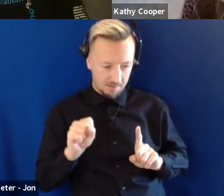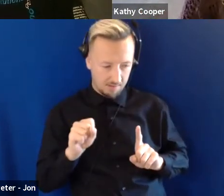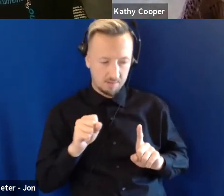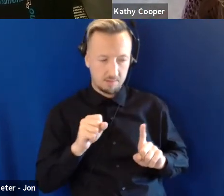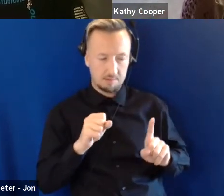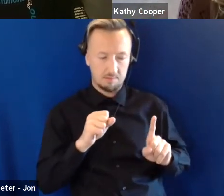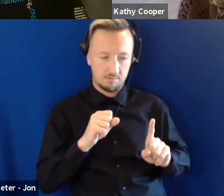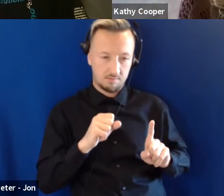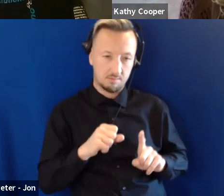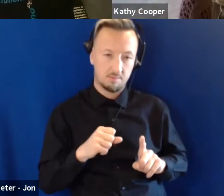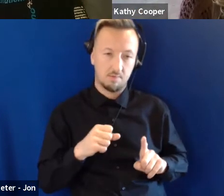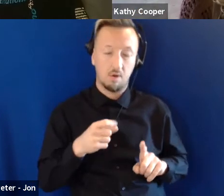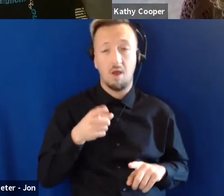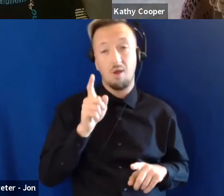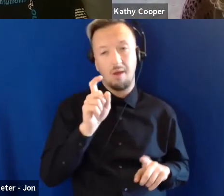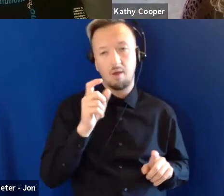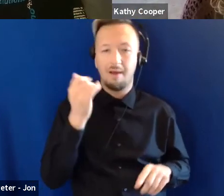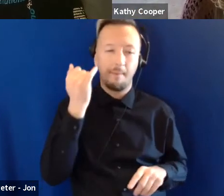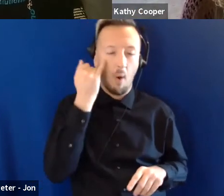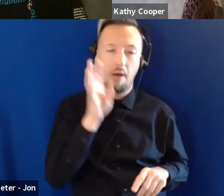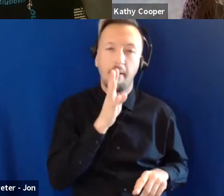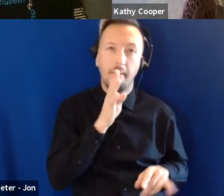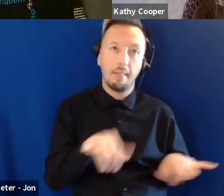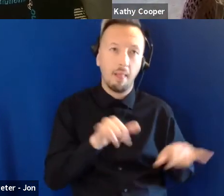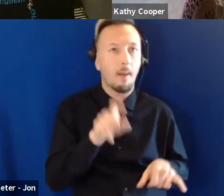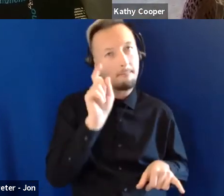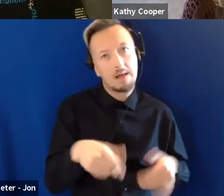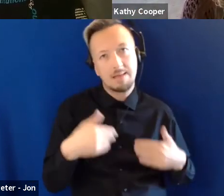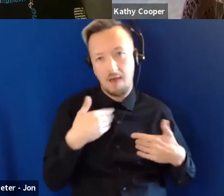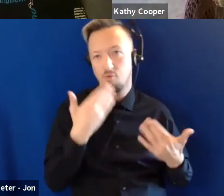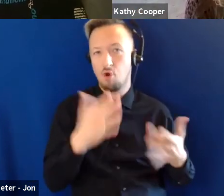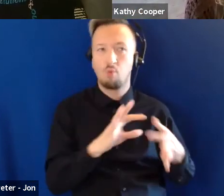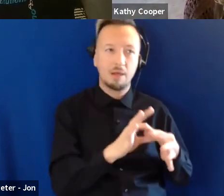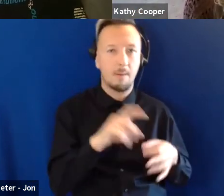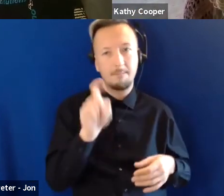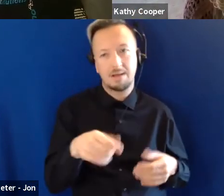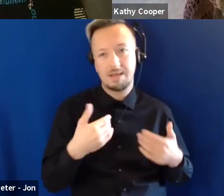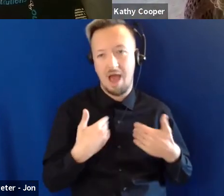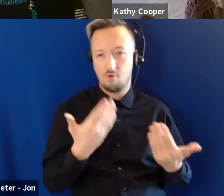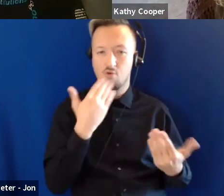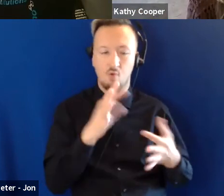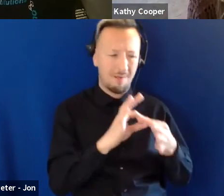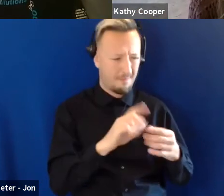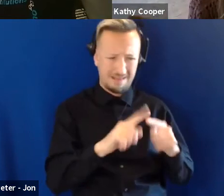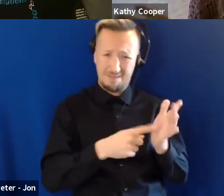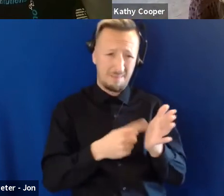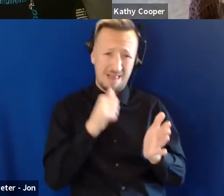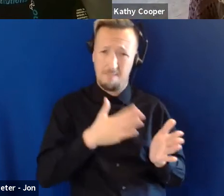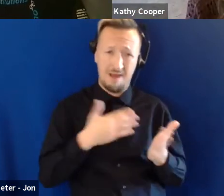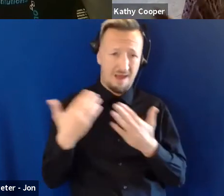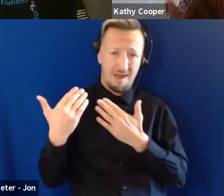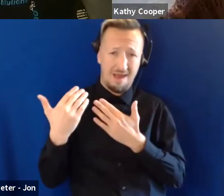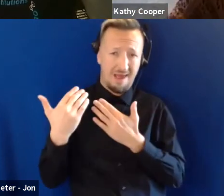you just have to have a good relationship with your DSE. You just have to have a good relationship with your DSE. Well, it's not always up to you. And sometimes you got to push